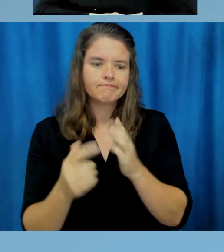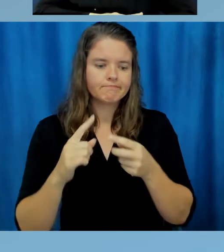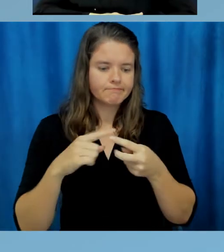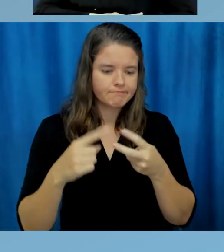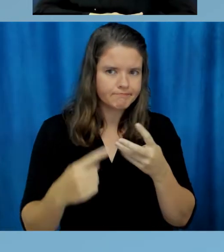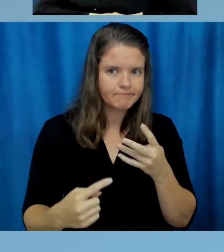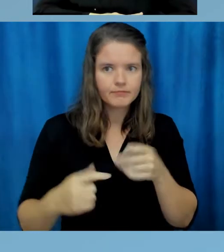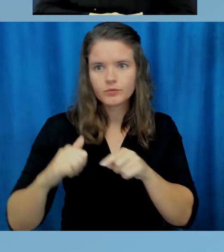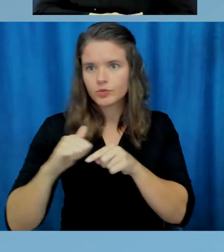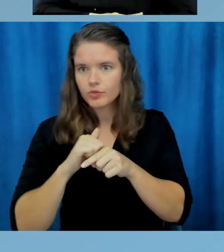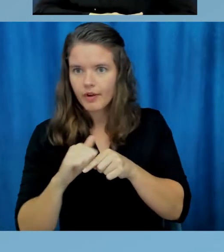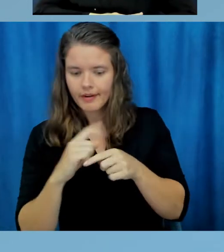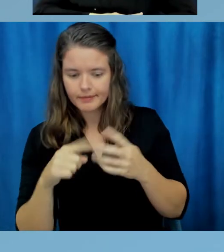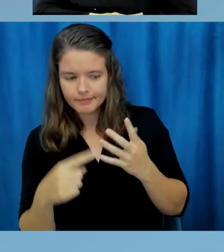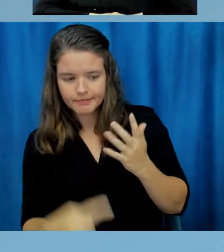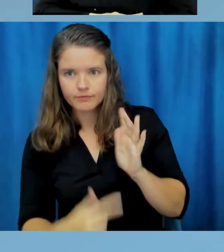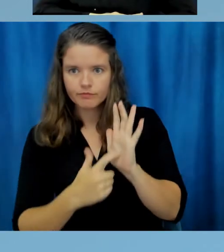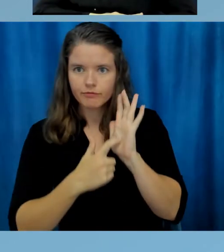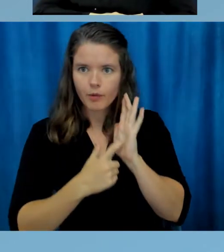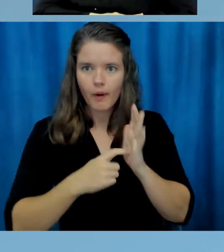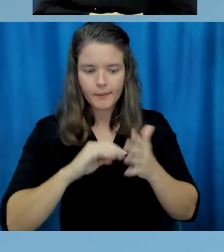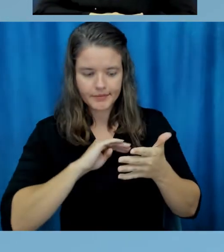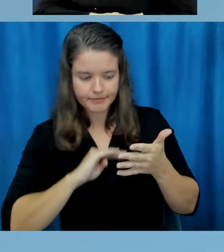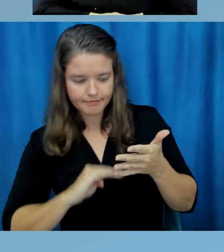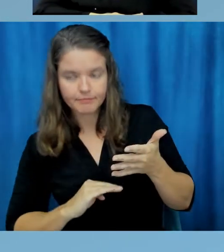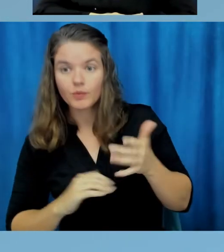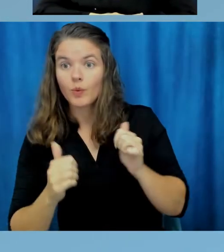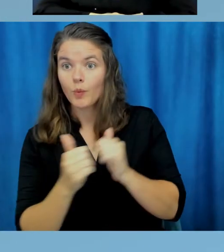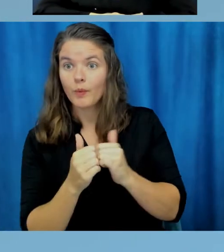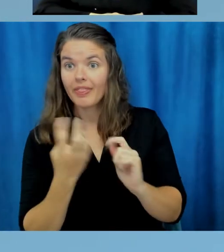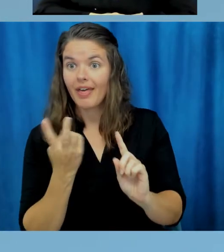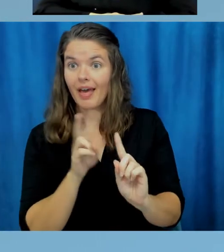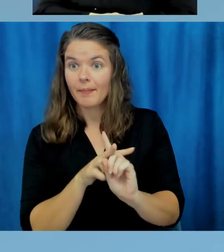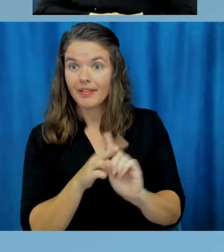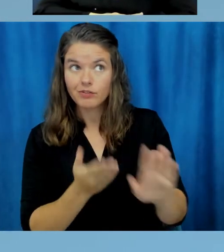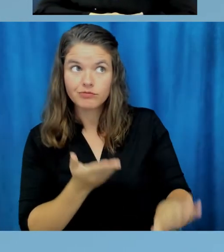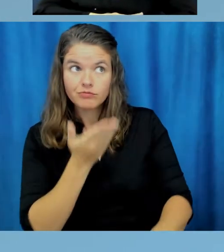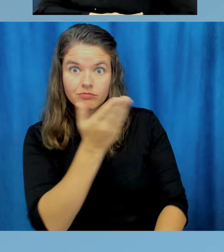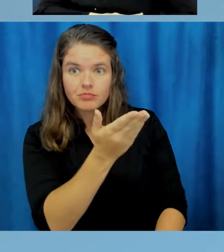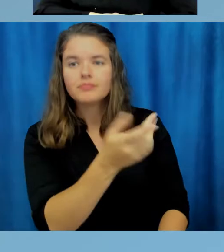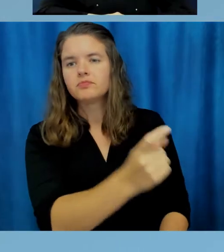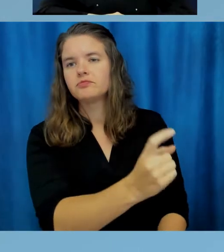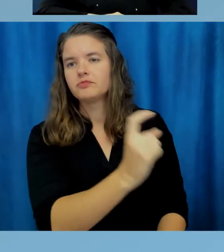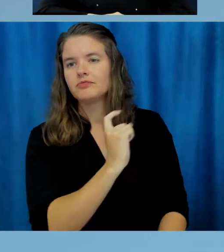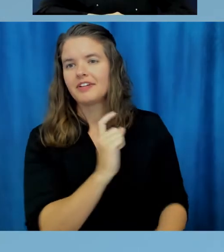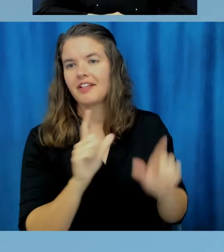training, and what requirements you need to submit with your application to be granted a license.